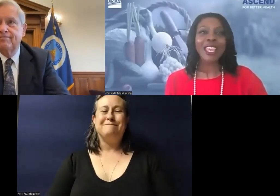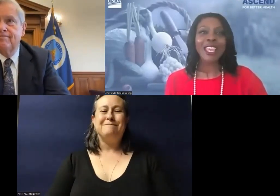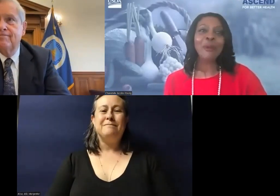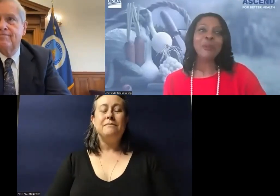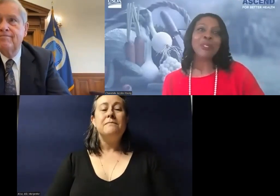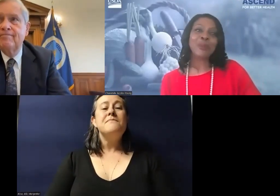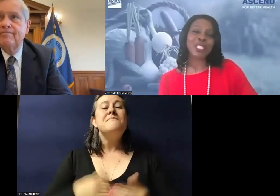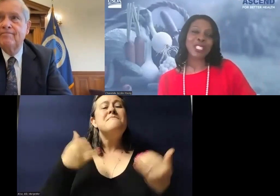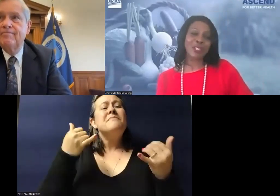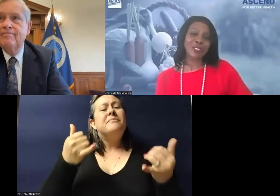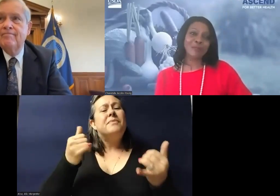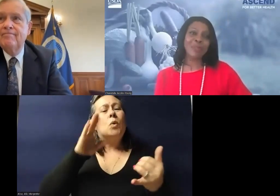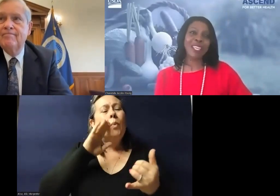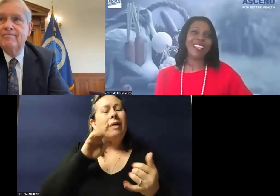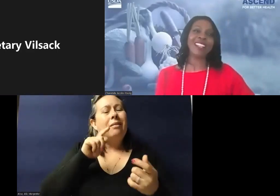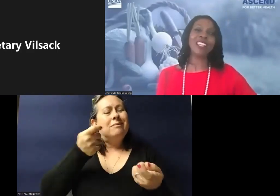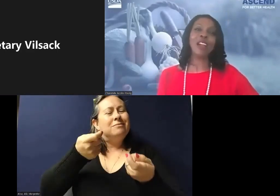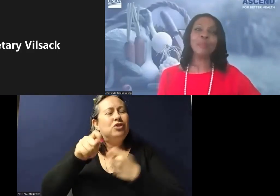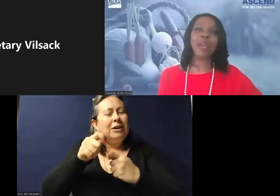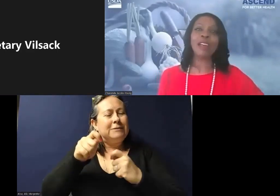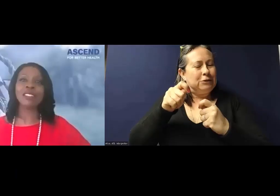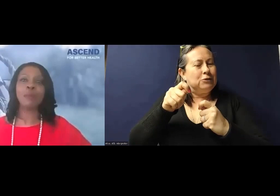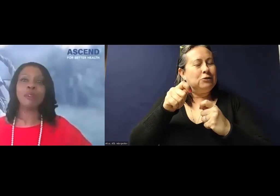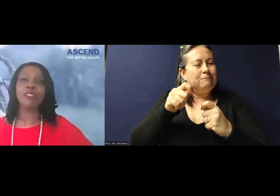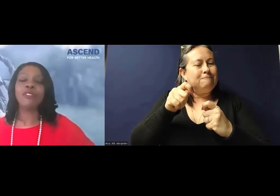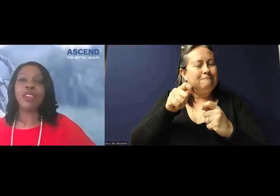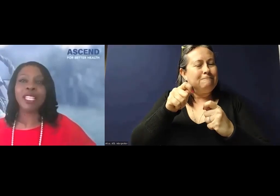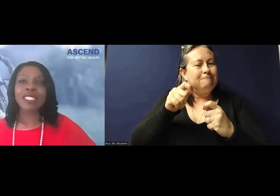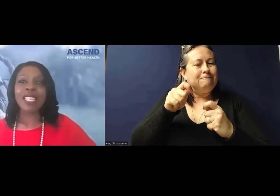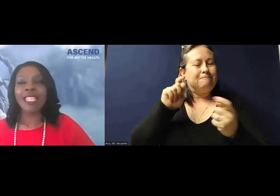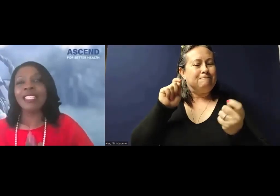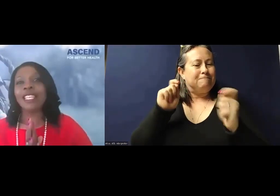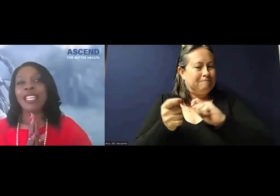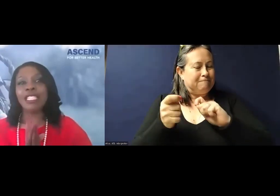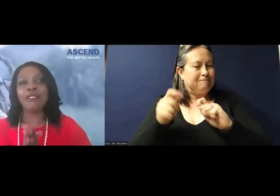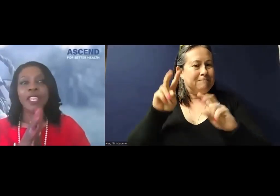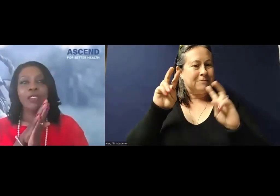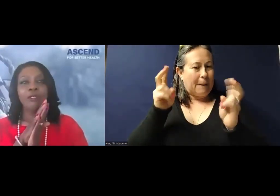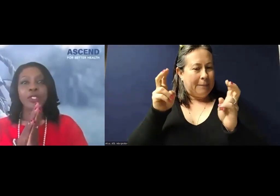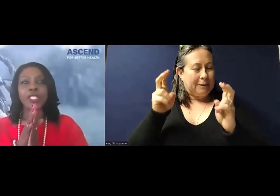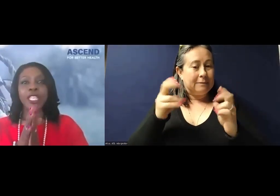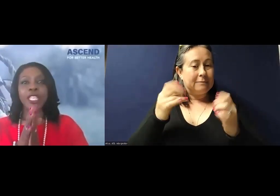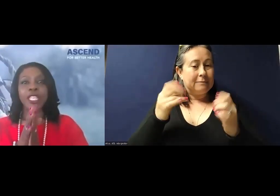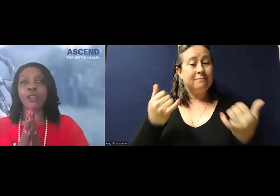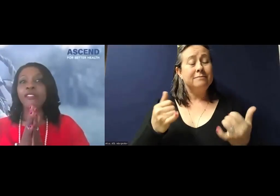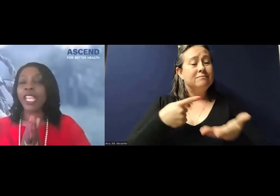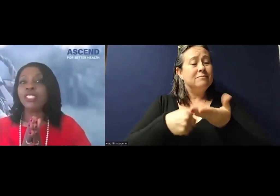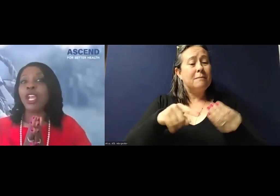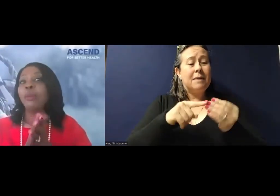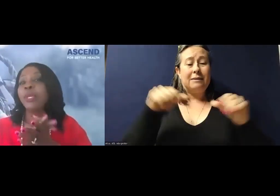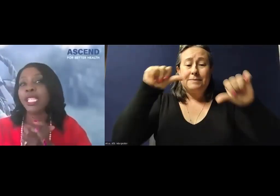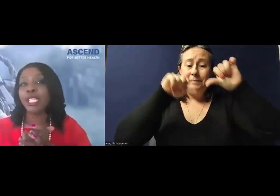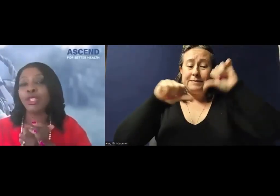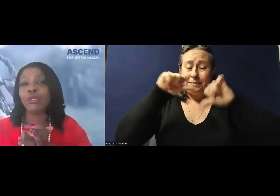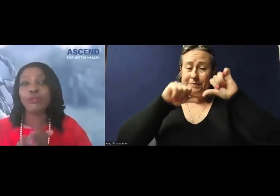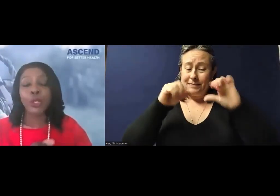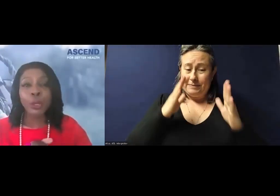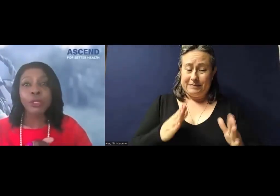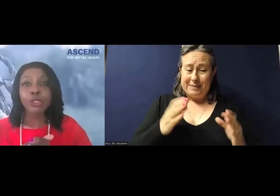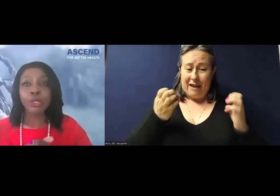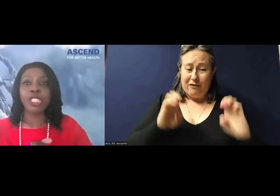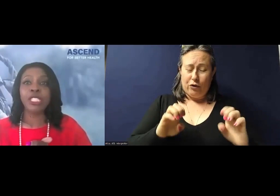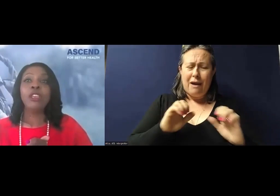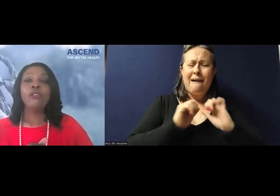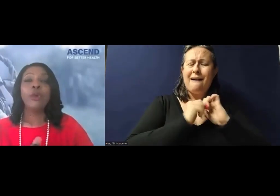So now we will switch gears a bit and talk about some of the very exciting scientific efforts that are advancing our ability to use food